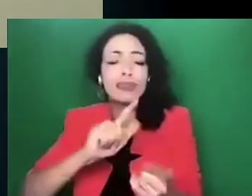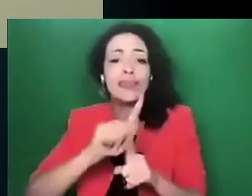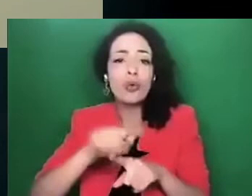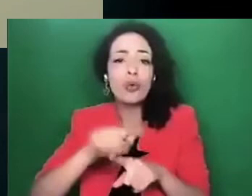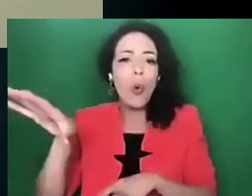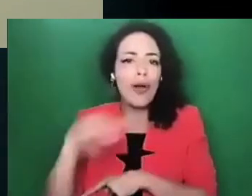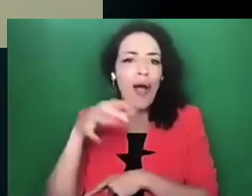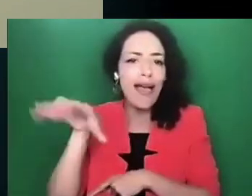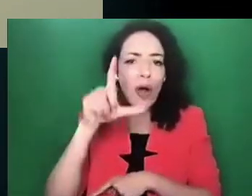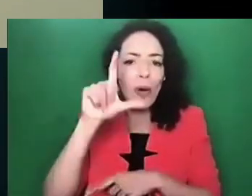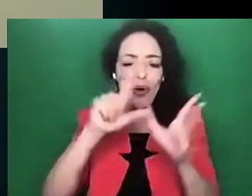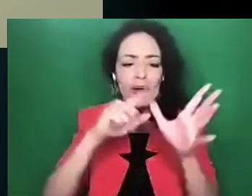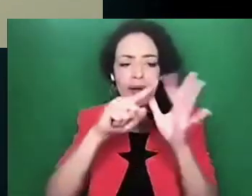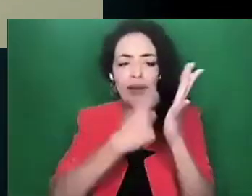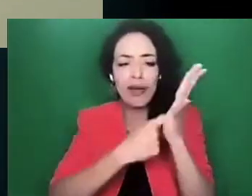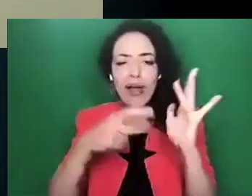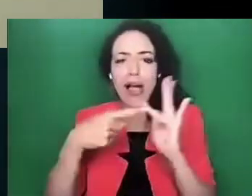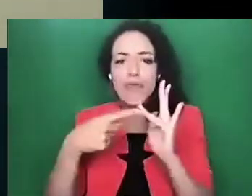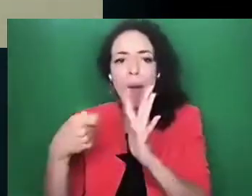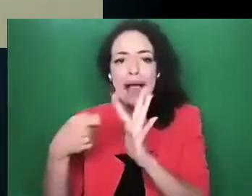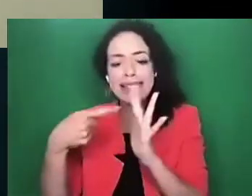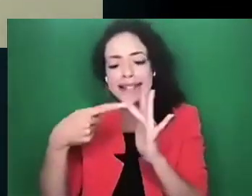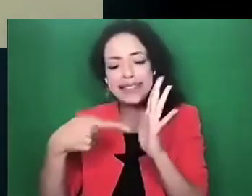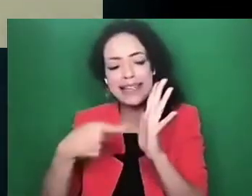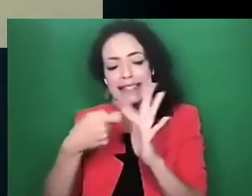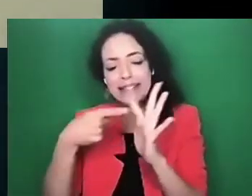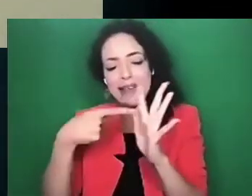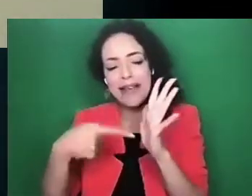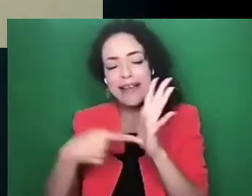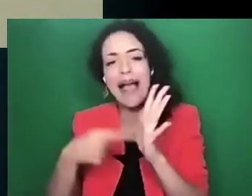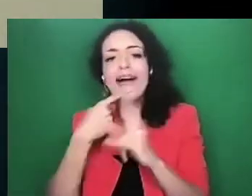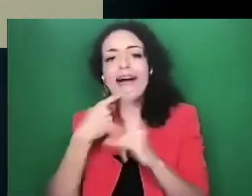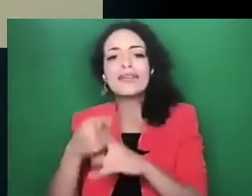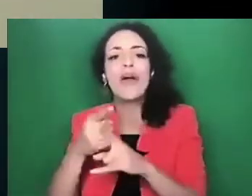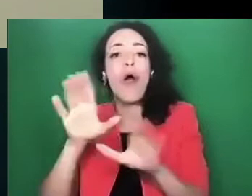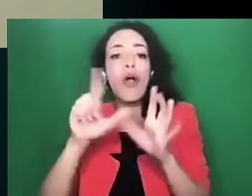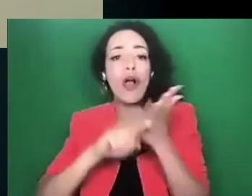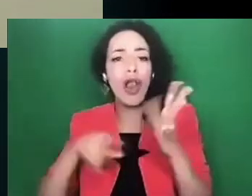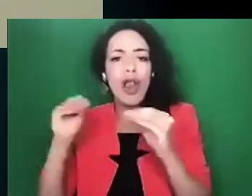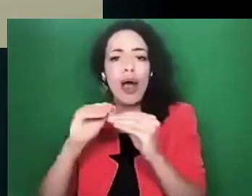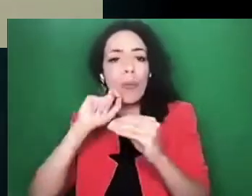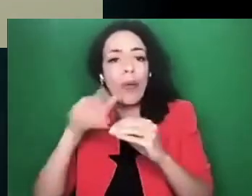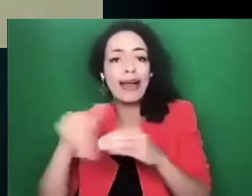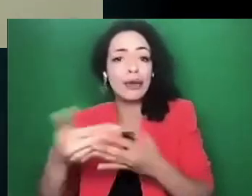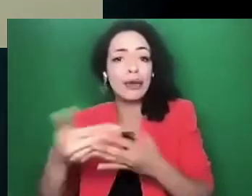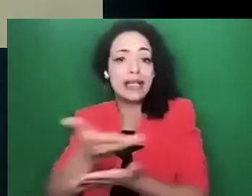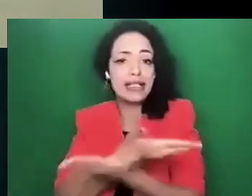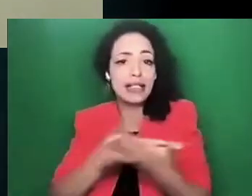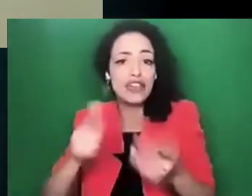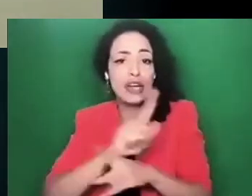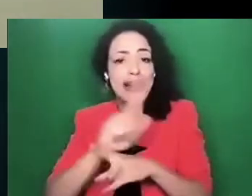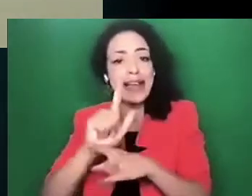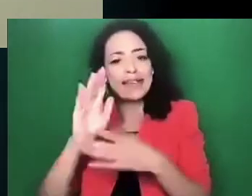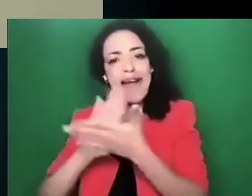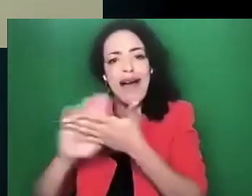Adham Hafiz from Haraka Platform will be joining Rashad Shalim. I'll tell you a little bit more about his recent project in Basra in a